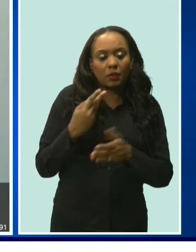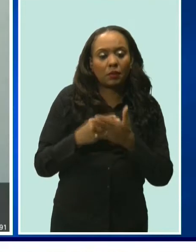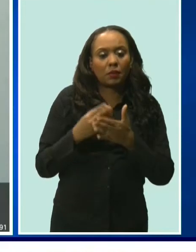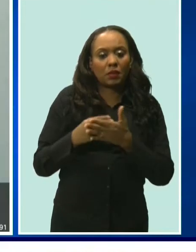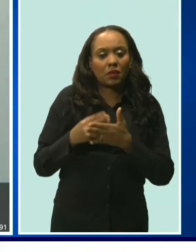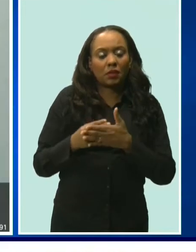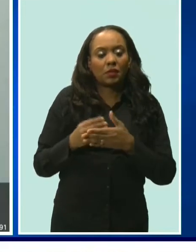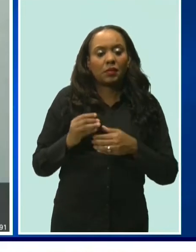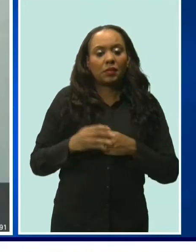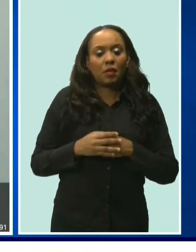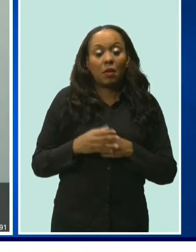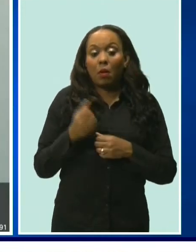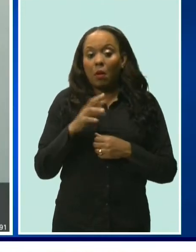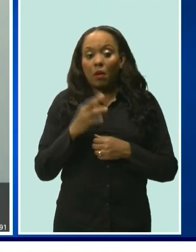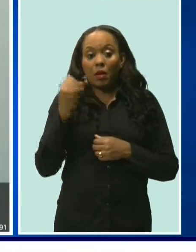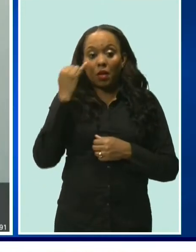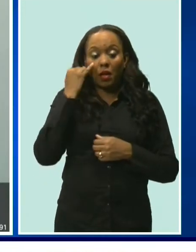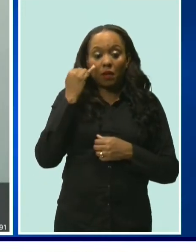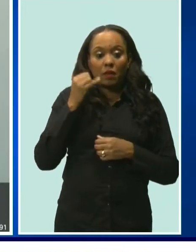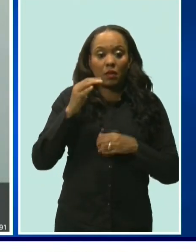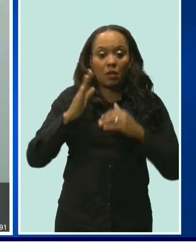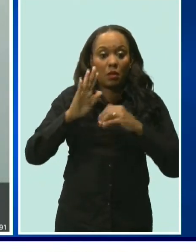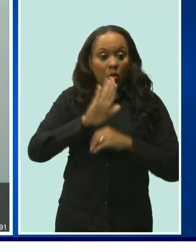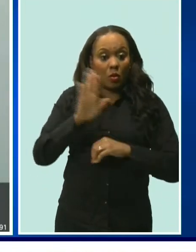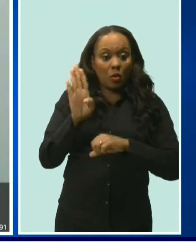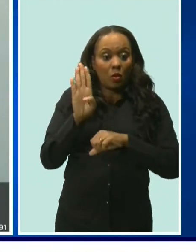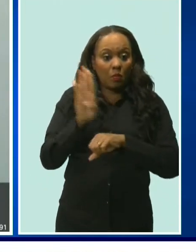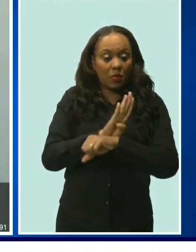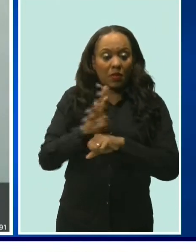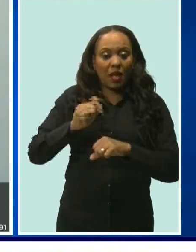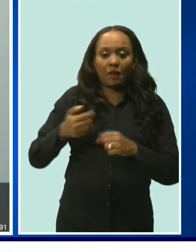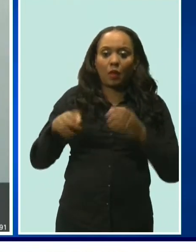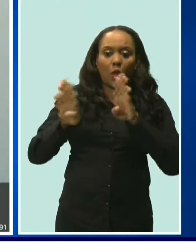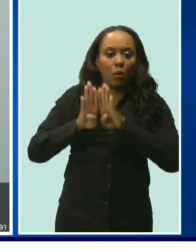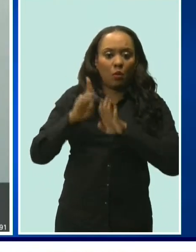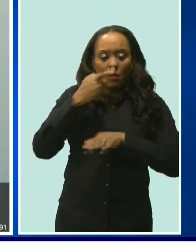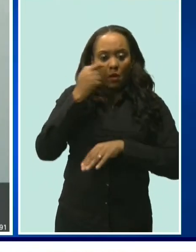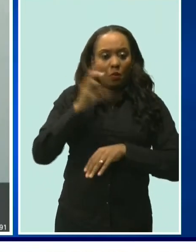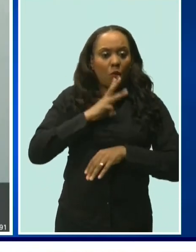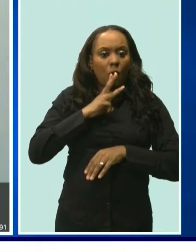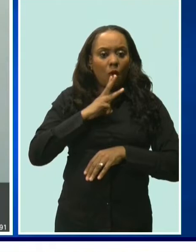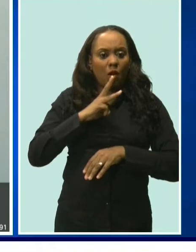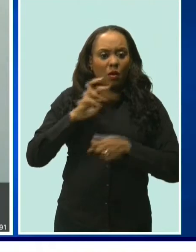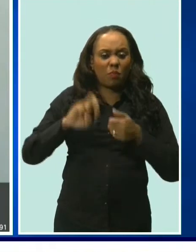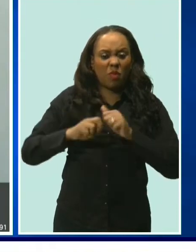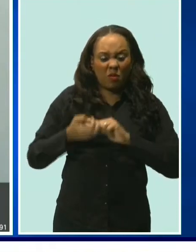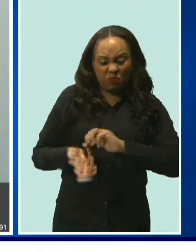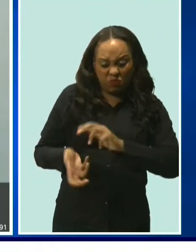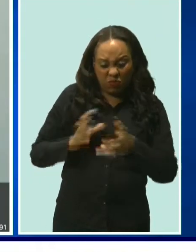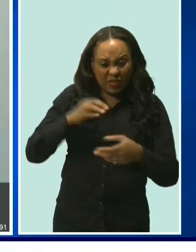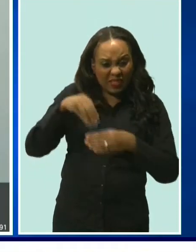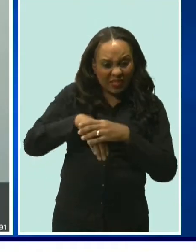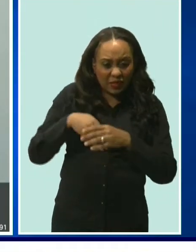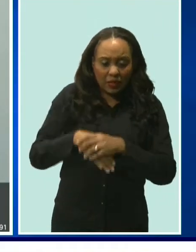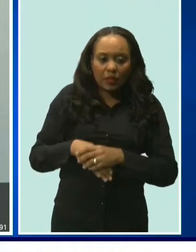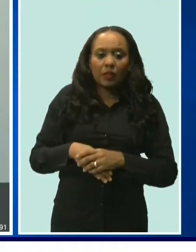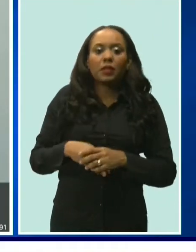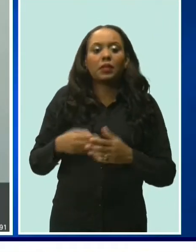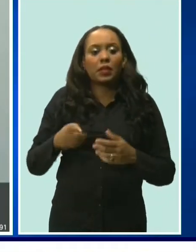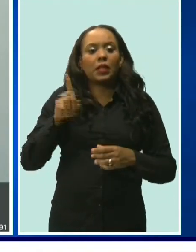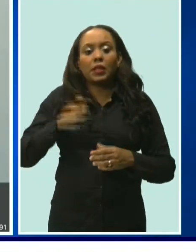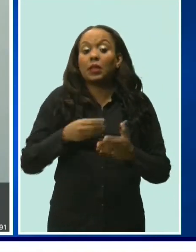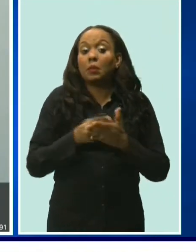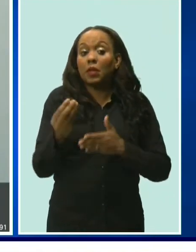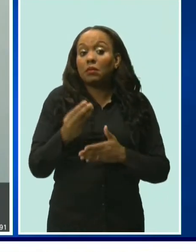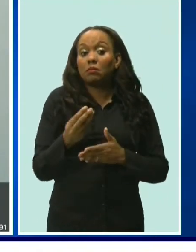is closed because of water damage. So the damage is definitely available in the region. If you have to buy the right policy